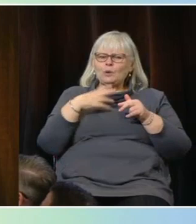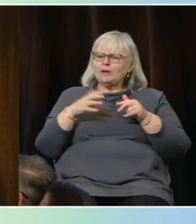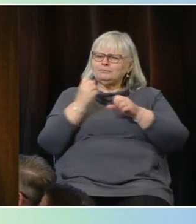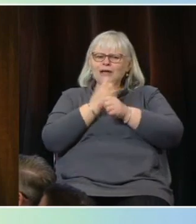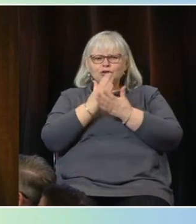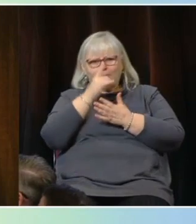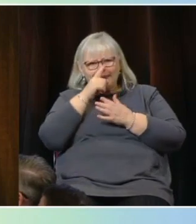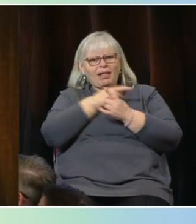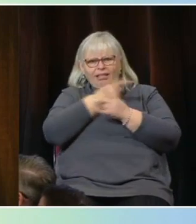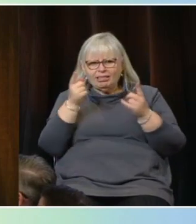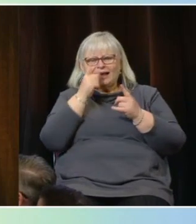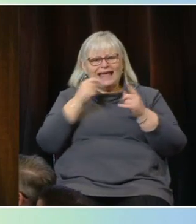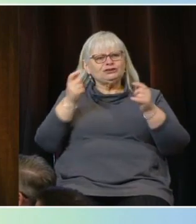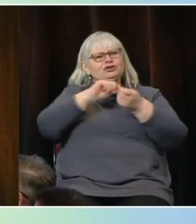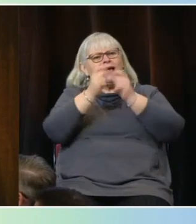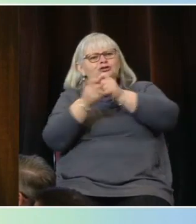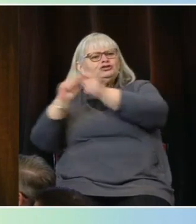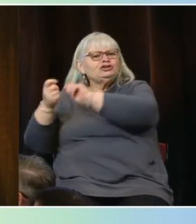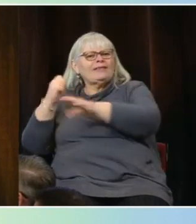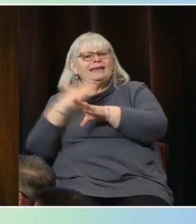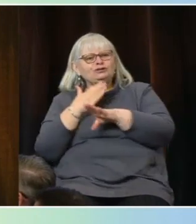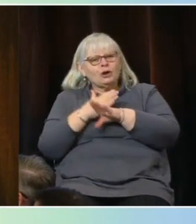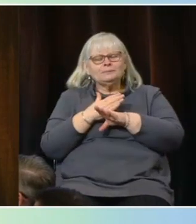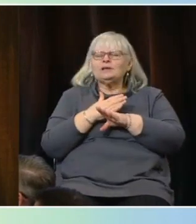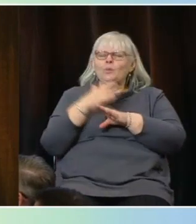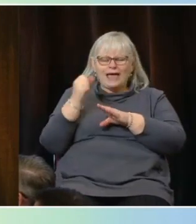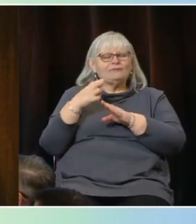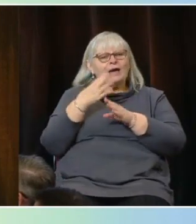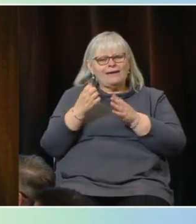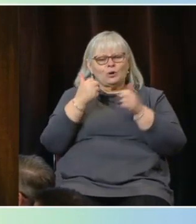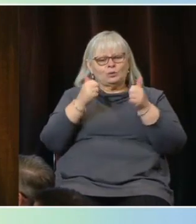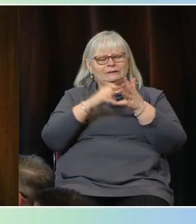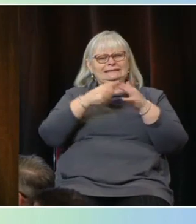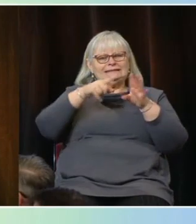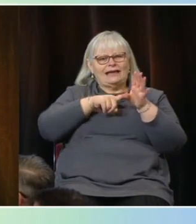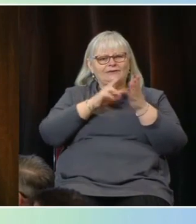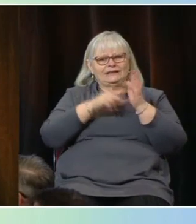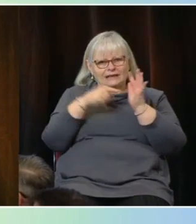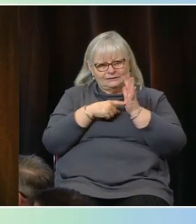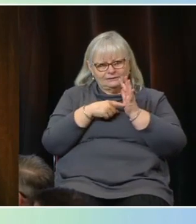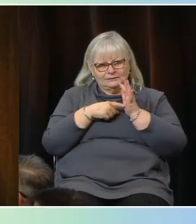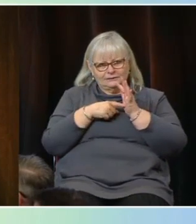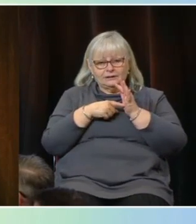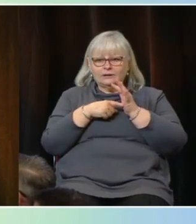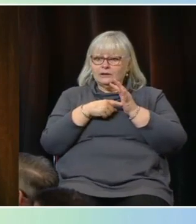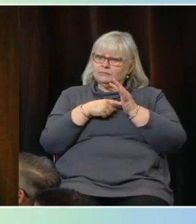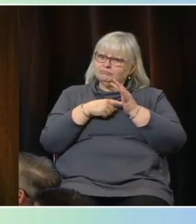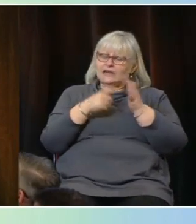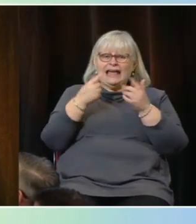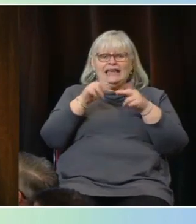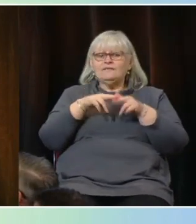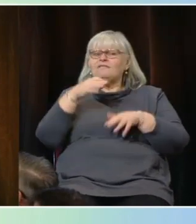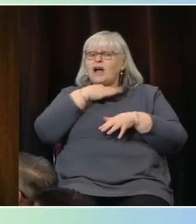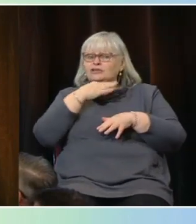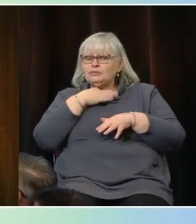consider the role of the social safety net upgrading skills or even changing jobs can be costly and riskly particularly for more vulnerable